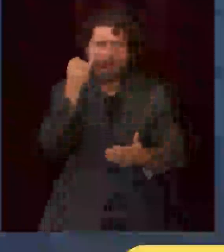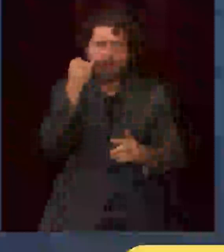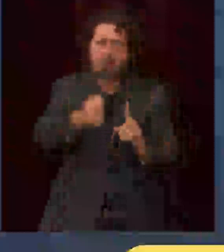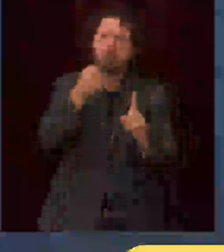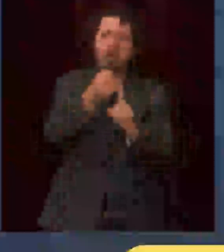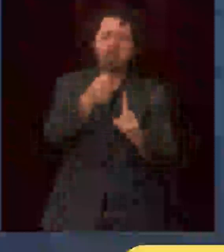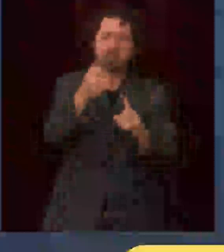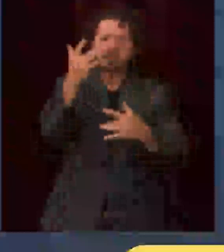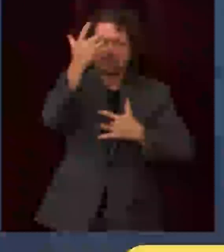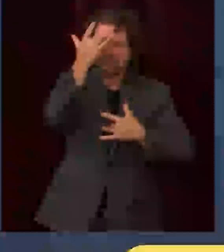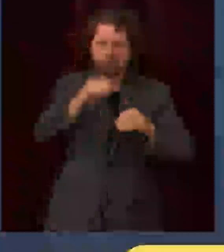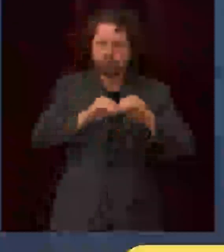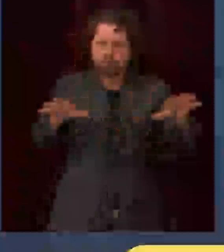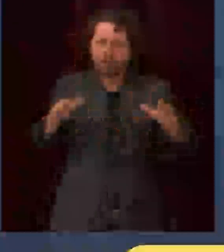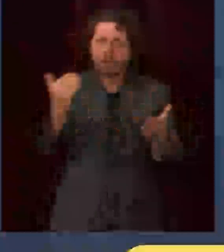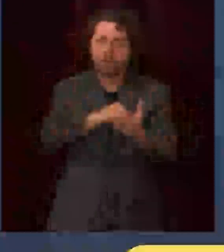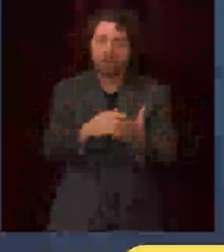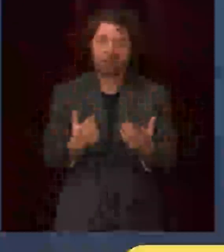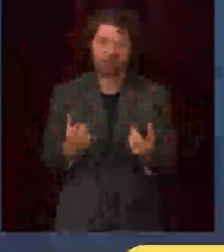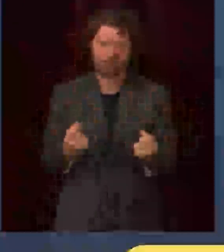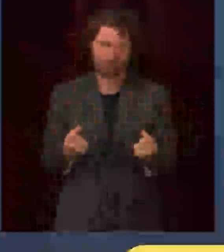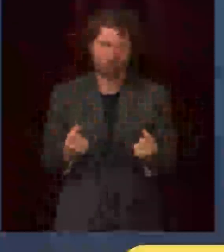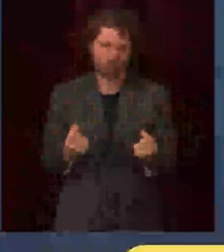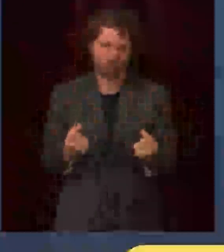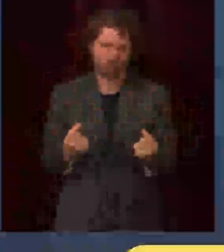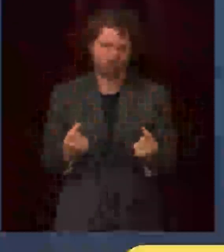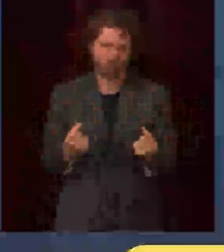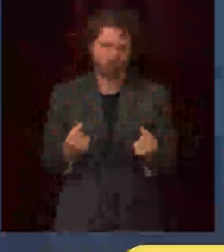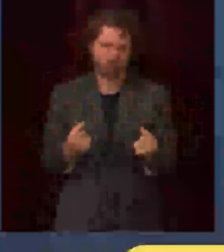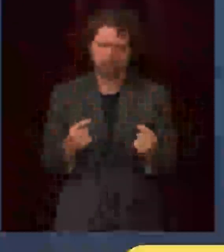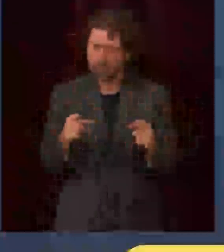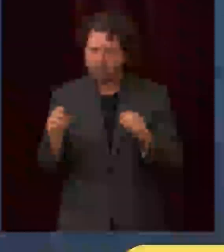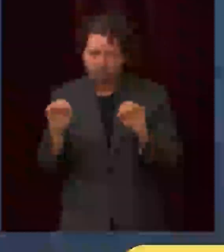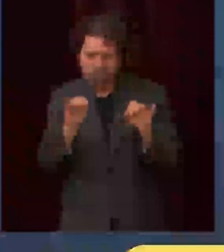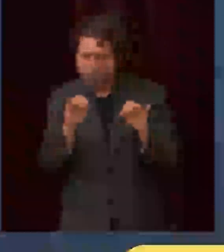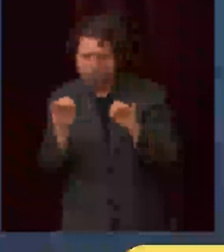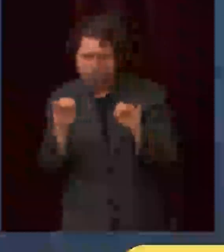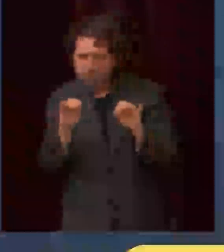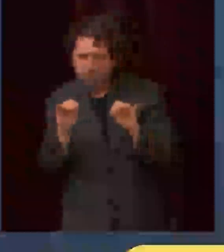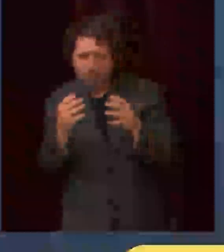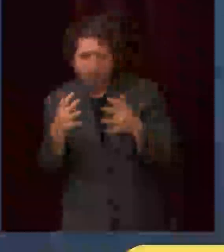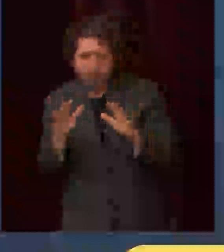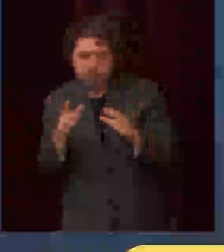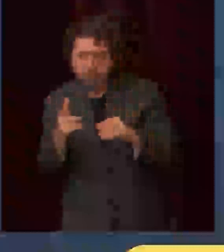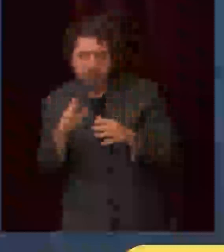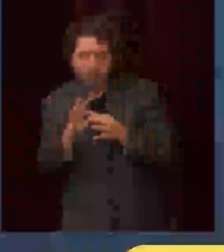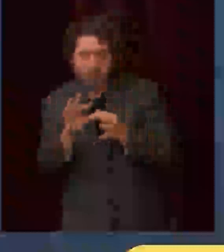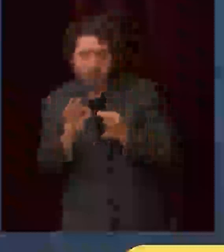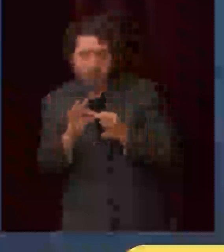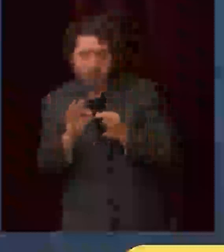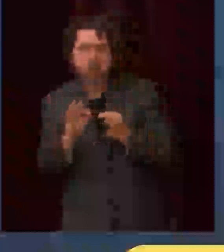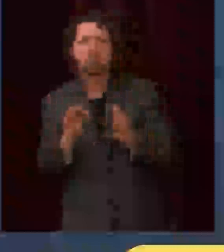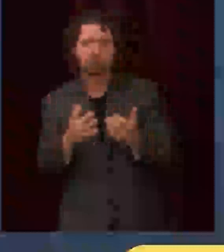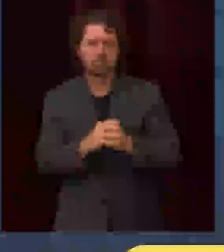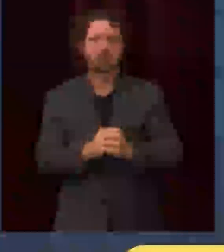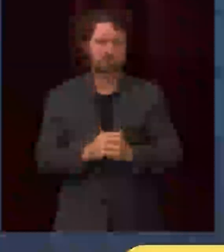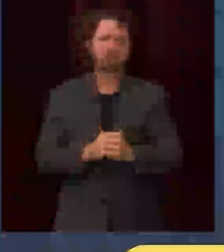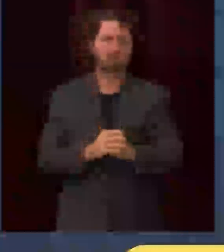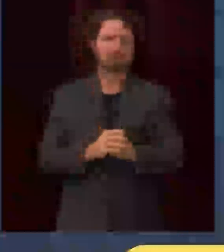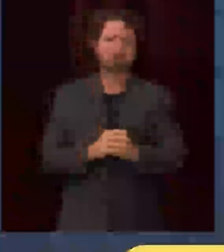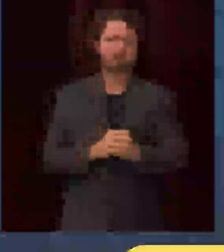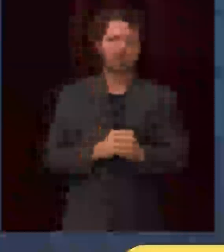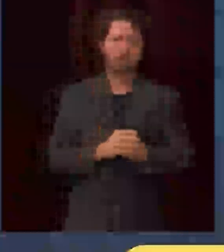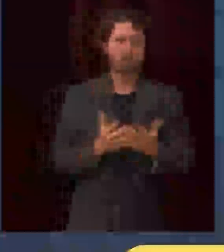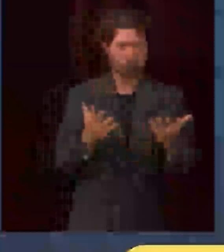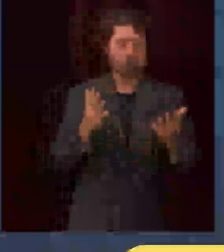something else, Austin? No. Okay. What I would say is this is under our control to make sure we don't go